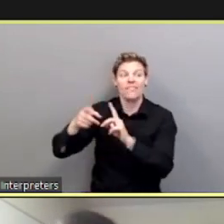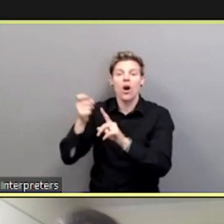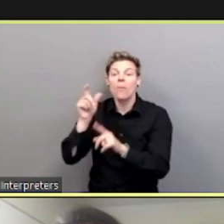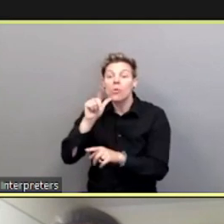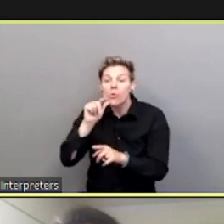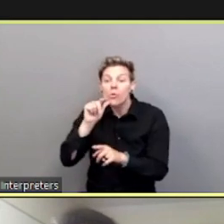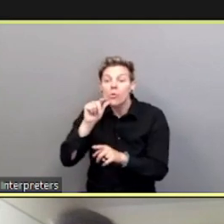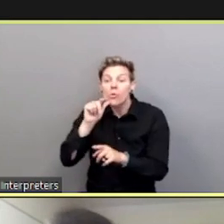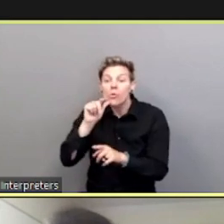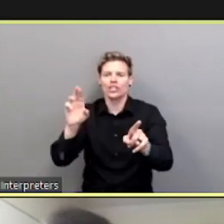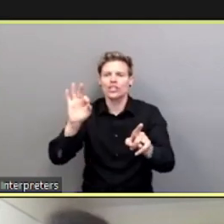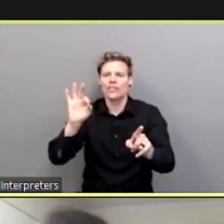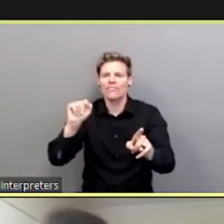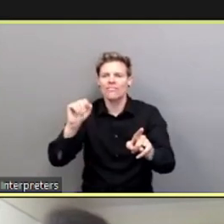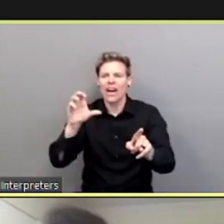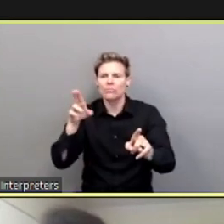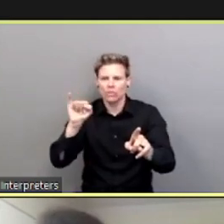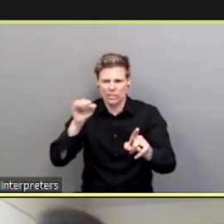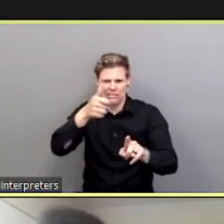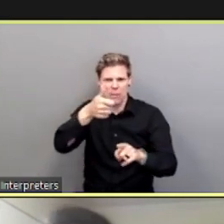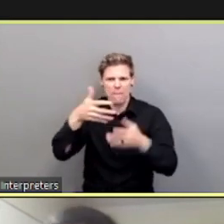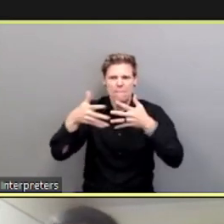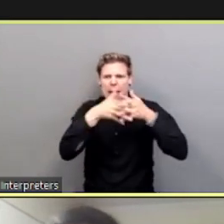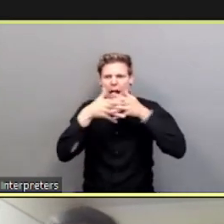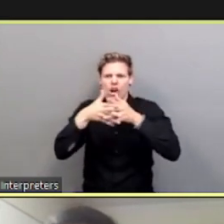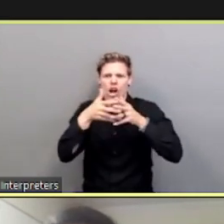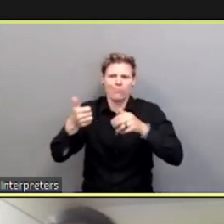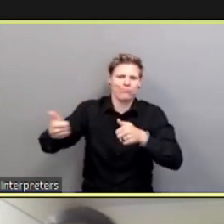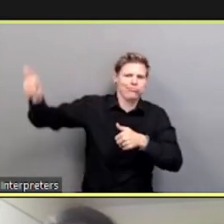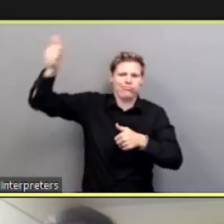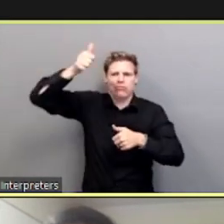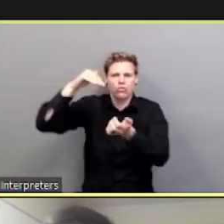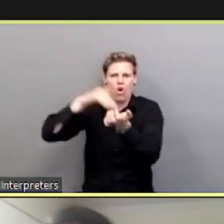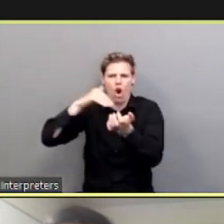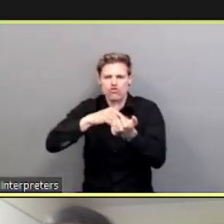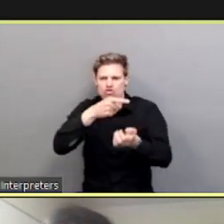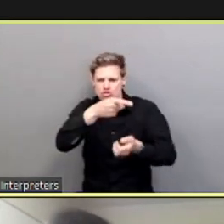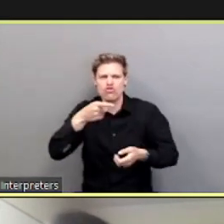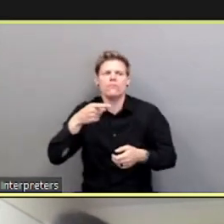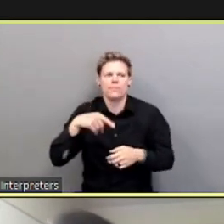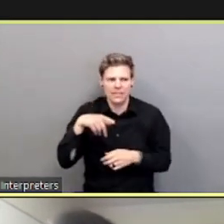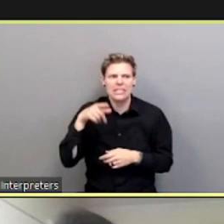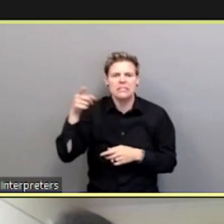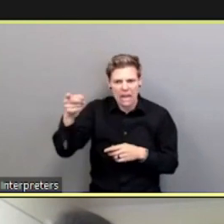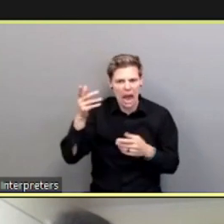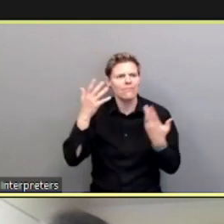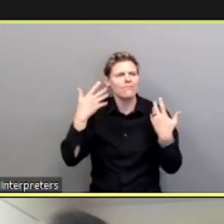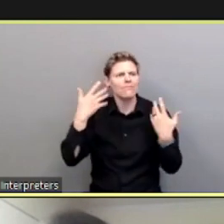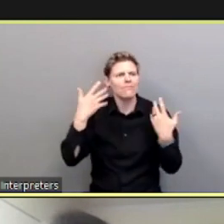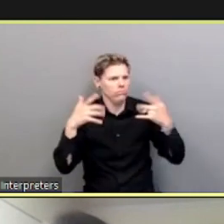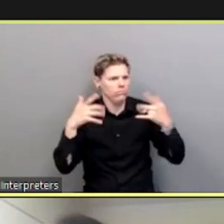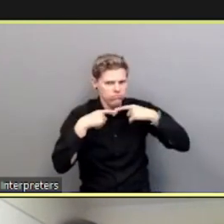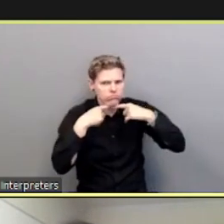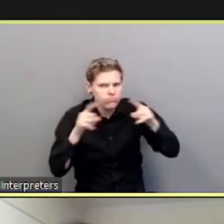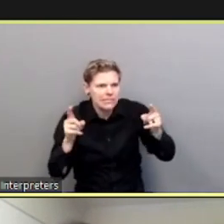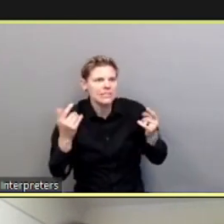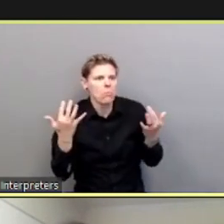gonna be able to do boosters soon, but like I said, we're waiting on all the data. Next slide.